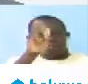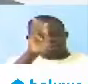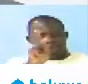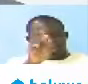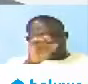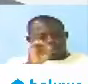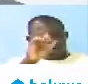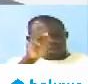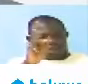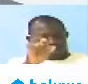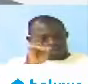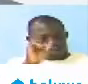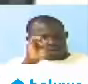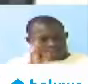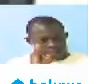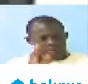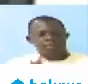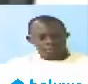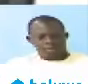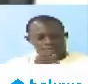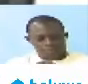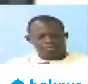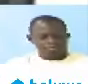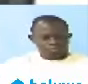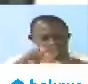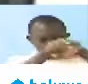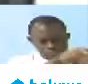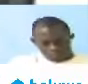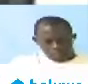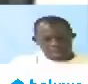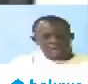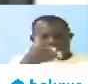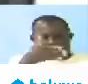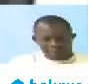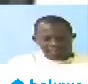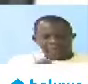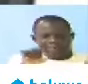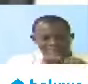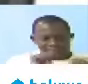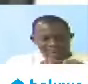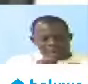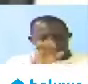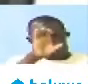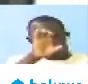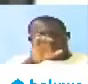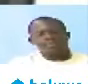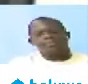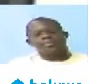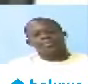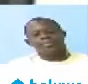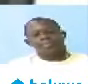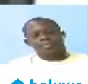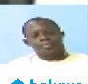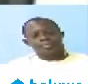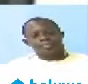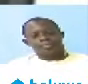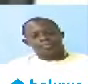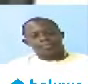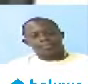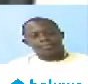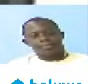there. So I summoned Senegal. He brought us to Senegal. So say idea mbeja naramu